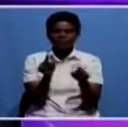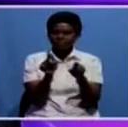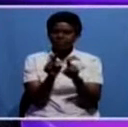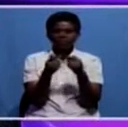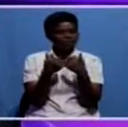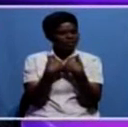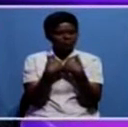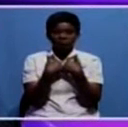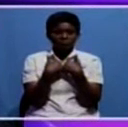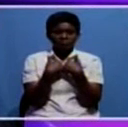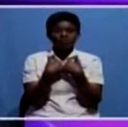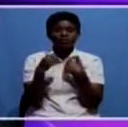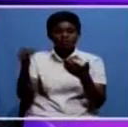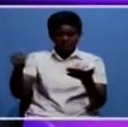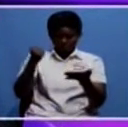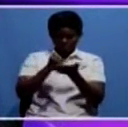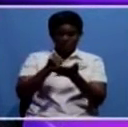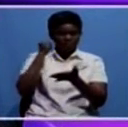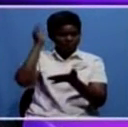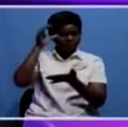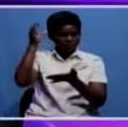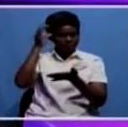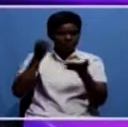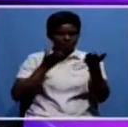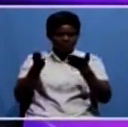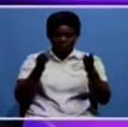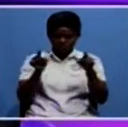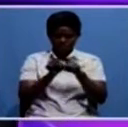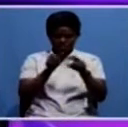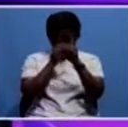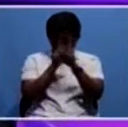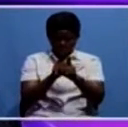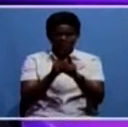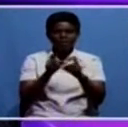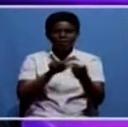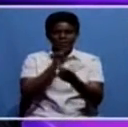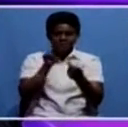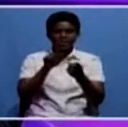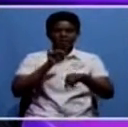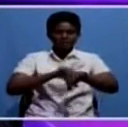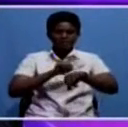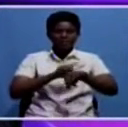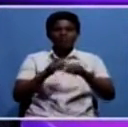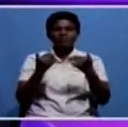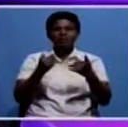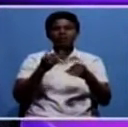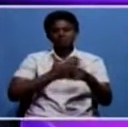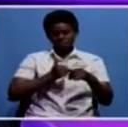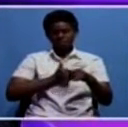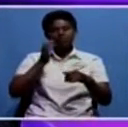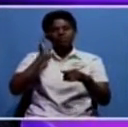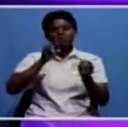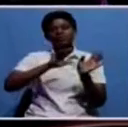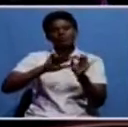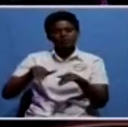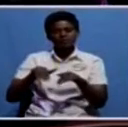somebody to be appointed to the civil service and then decide that at this particular time they are going to exit the civil service. Isn't